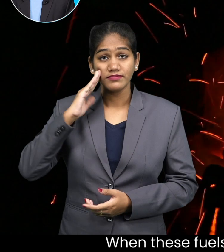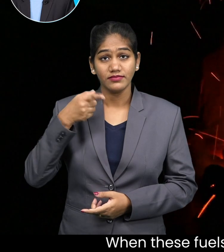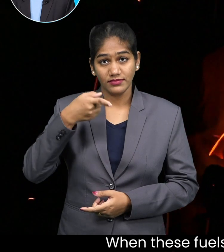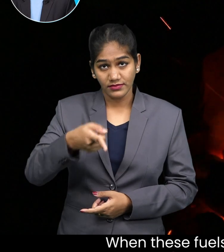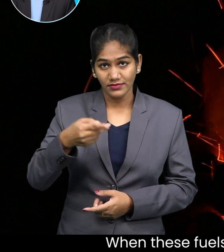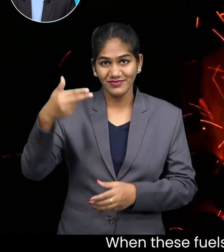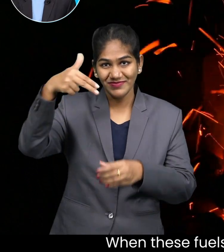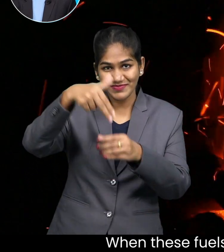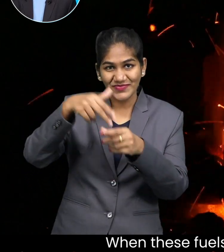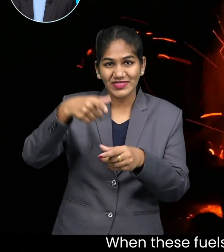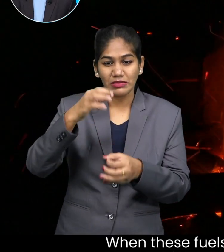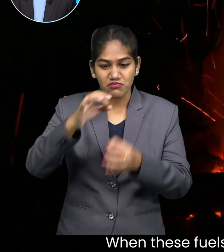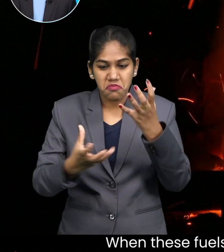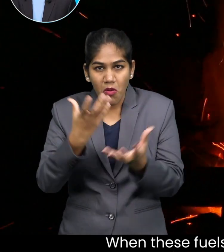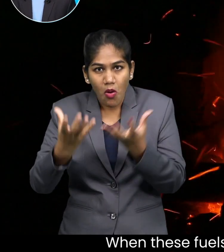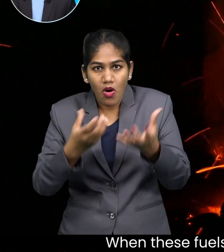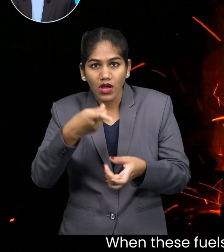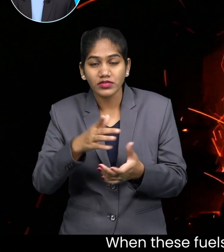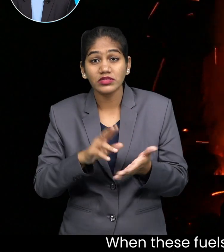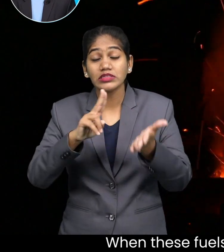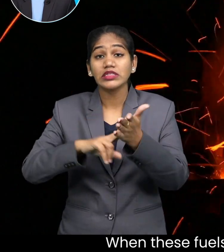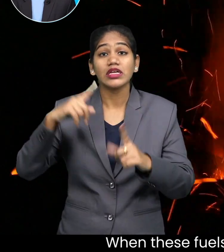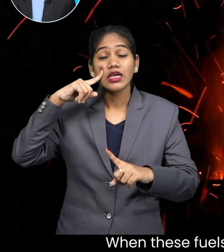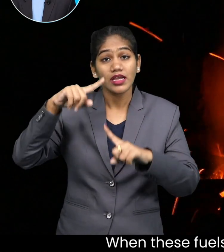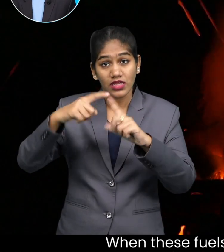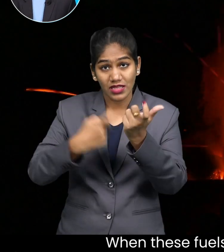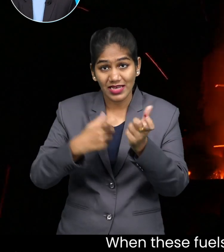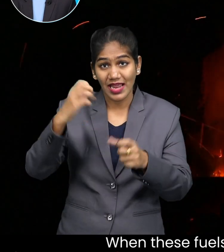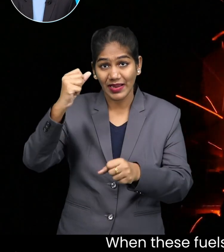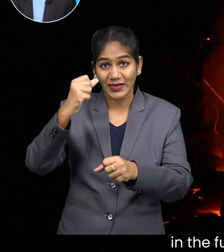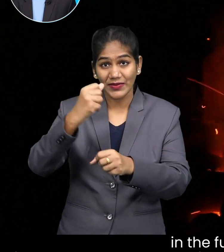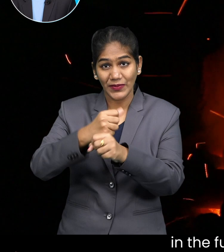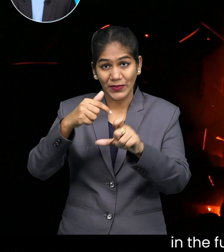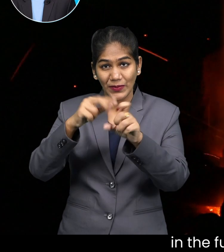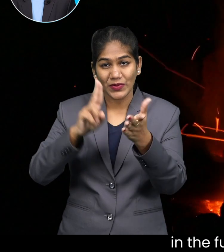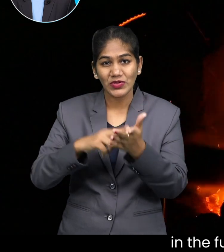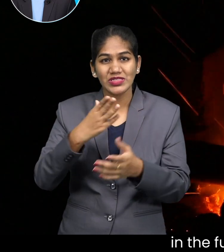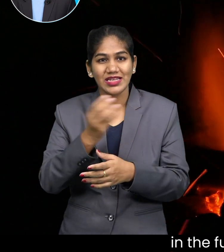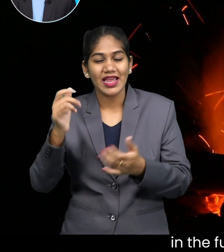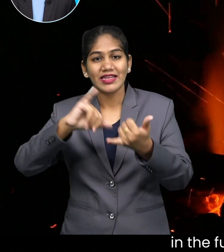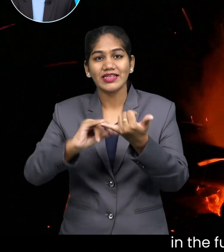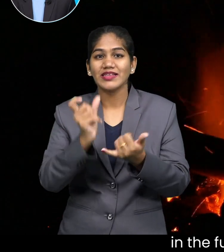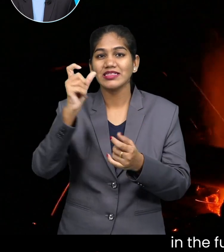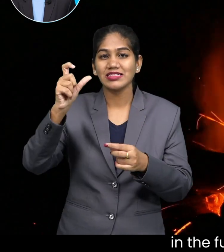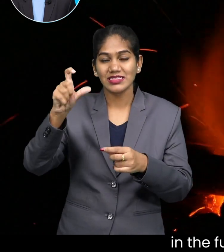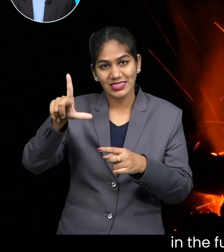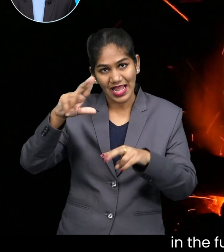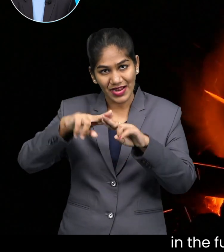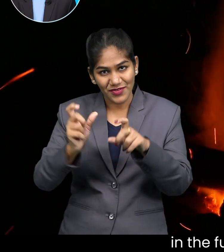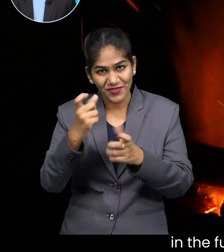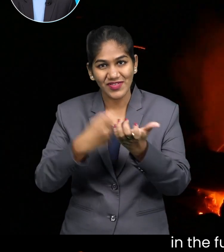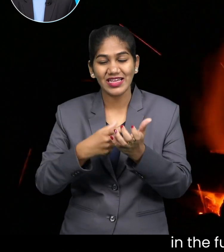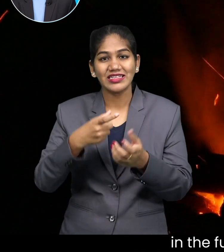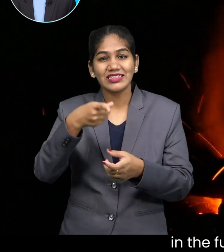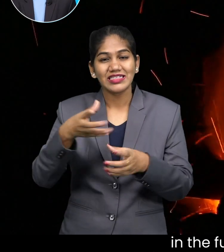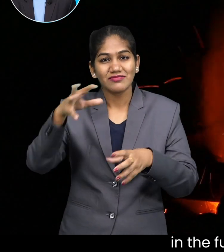When these fuels are burnt, the nitrogen and sulfur in the fuels form different